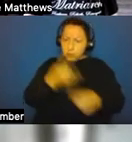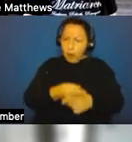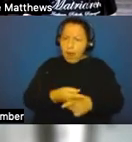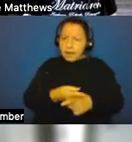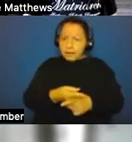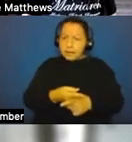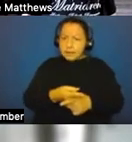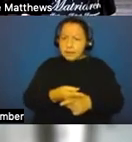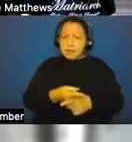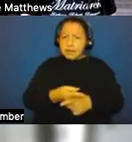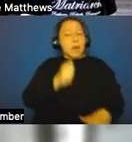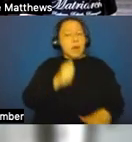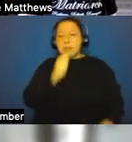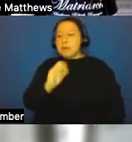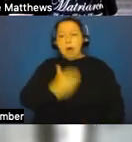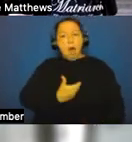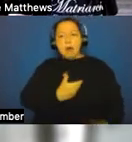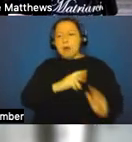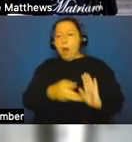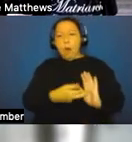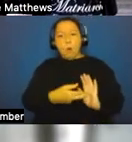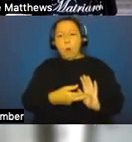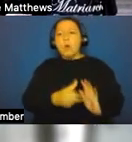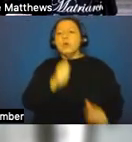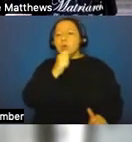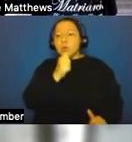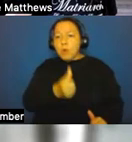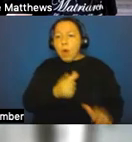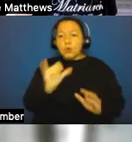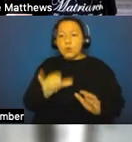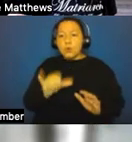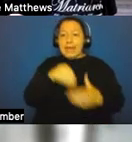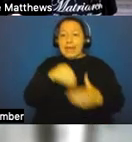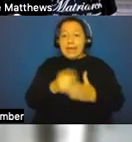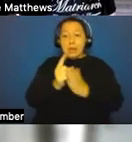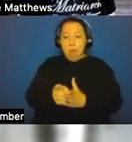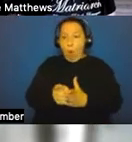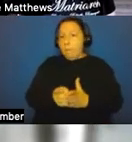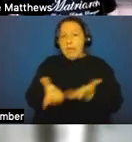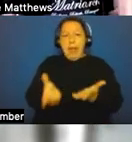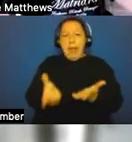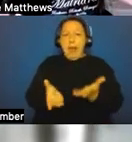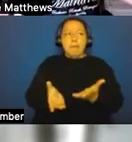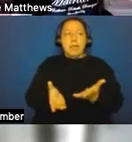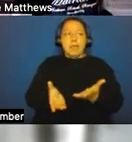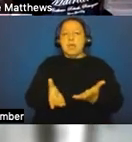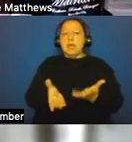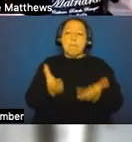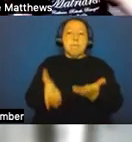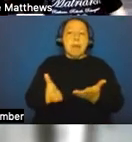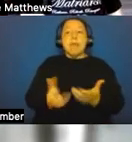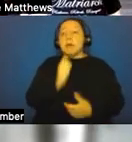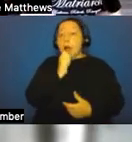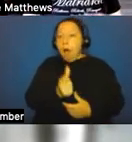what's not our role is to not do it in the moment necessarily, like, because it may be very uncomfortable for